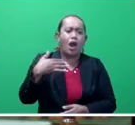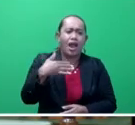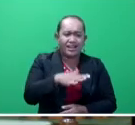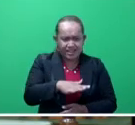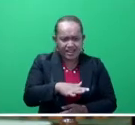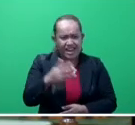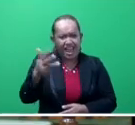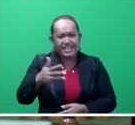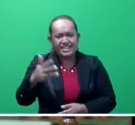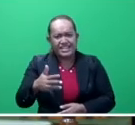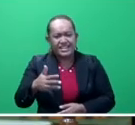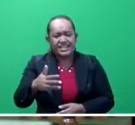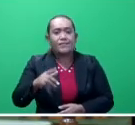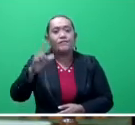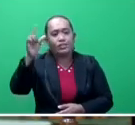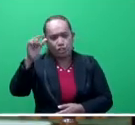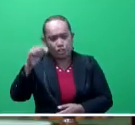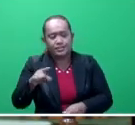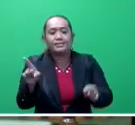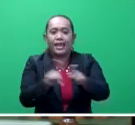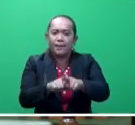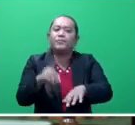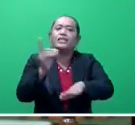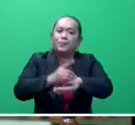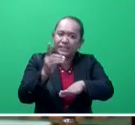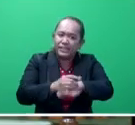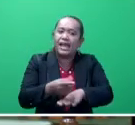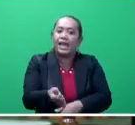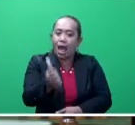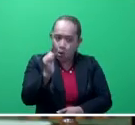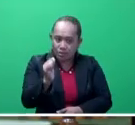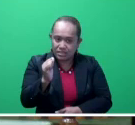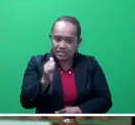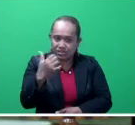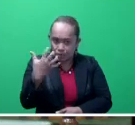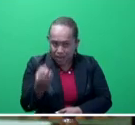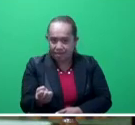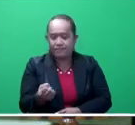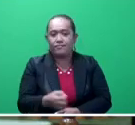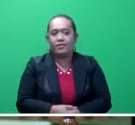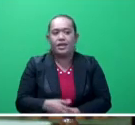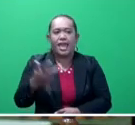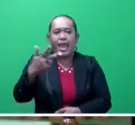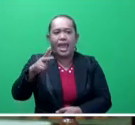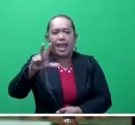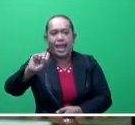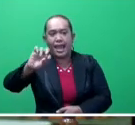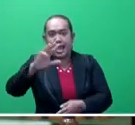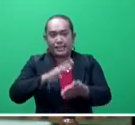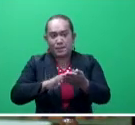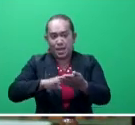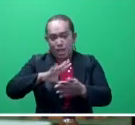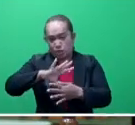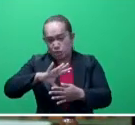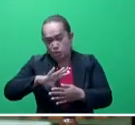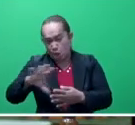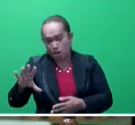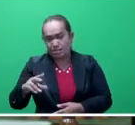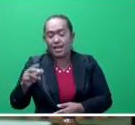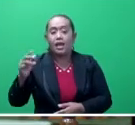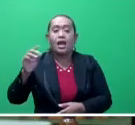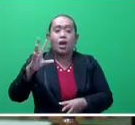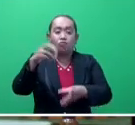monthly disabled allowance will also continue with an allocation of $10.8 million, assisting around 9,400